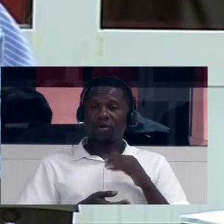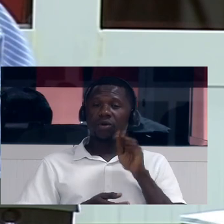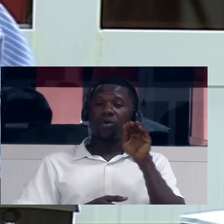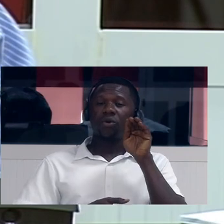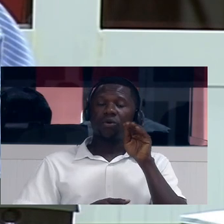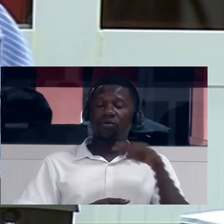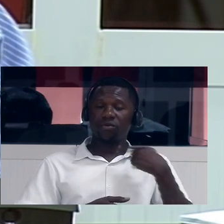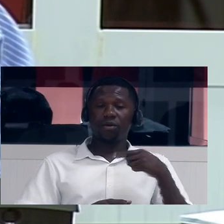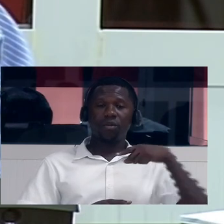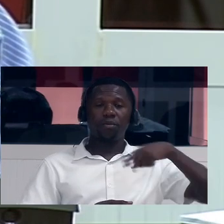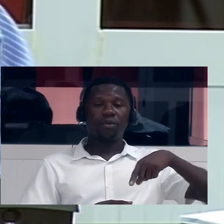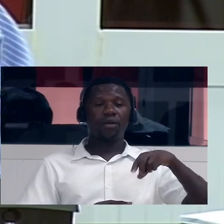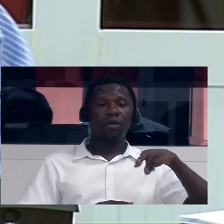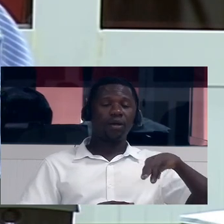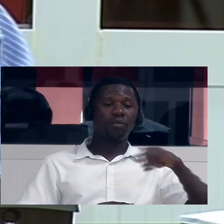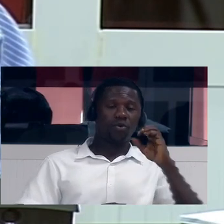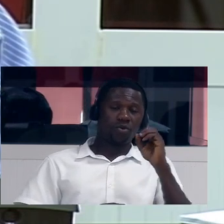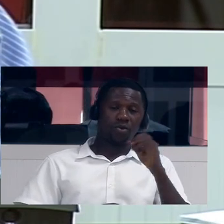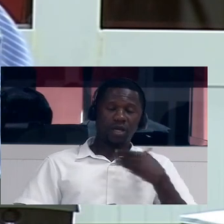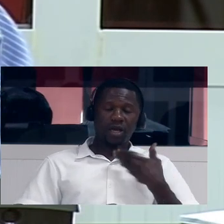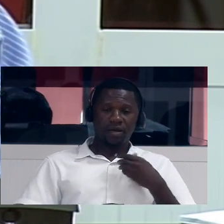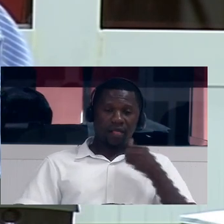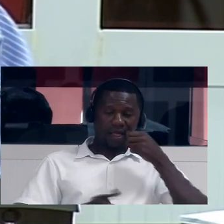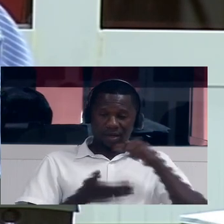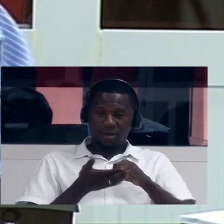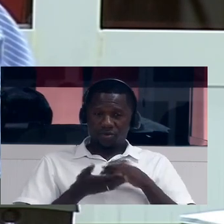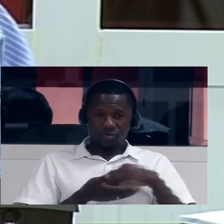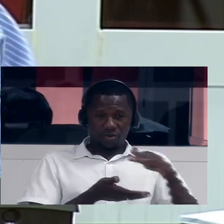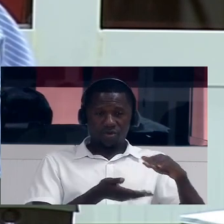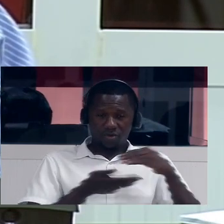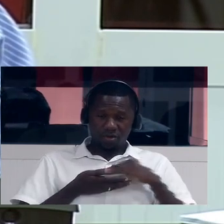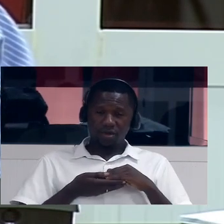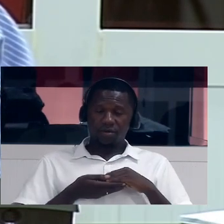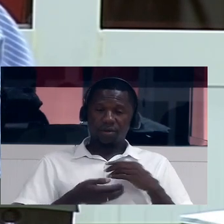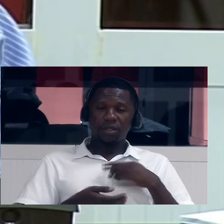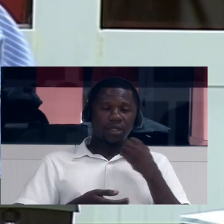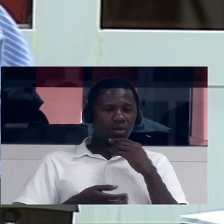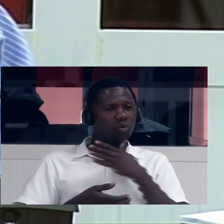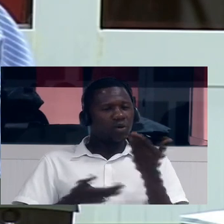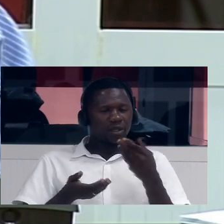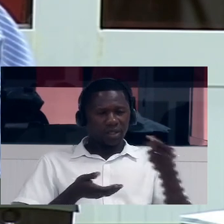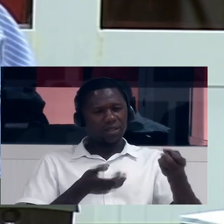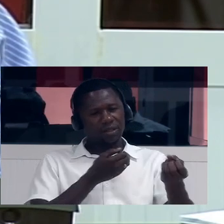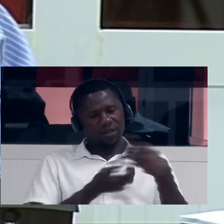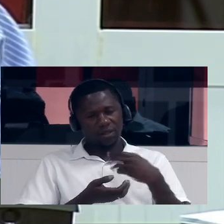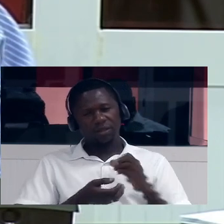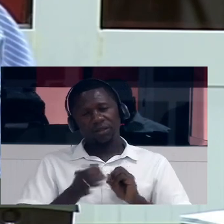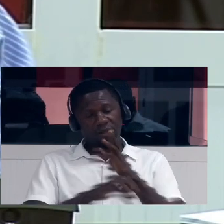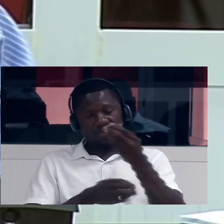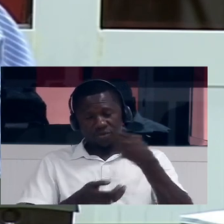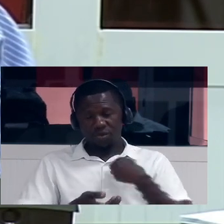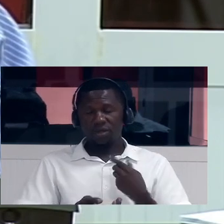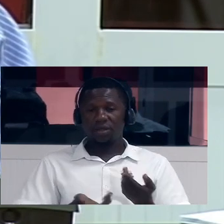the PMO that I had a letter to be collected, I said, why can't they send it over to me? And they